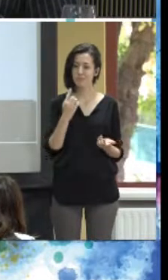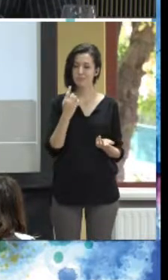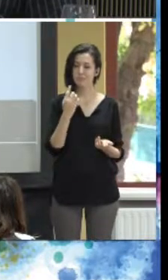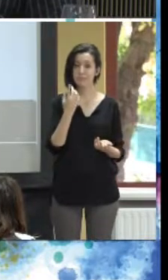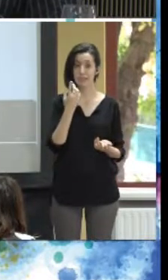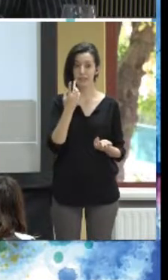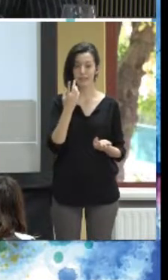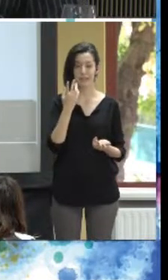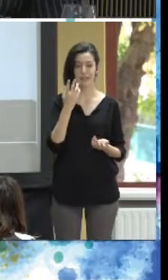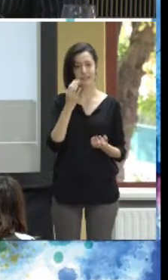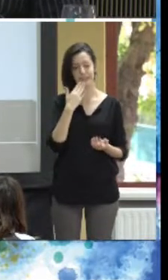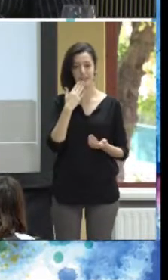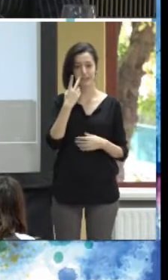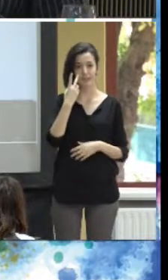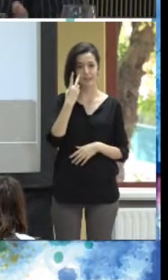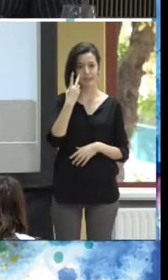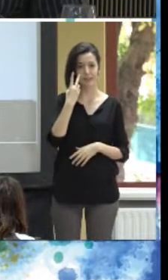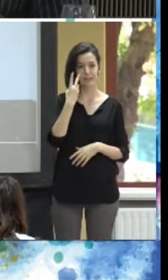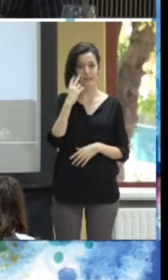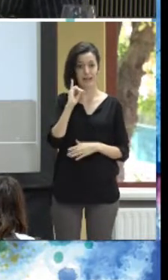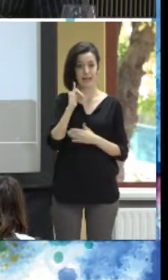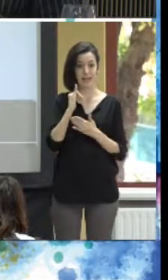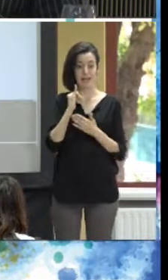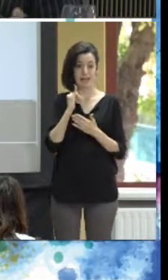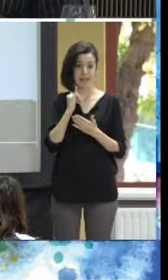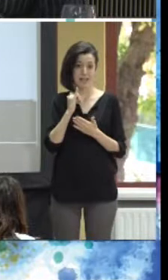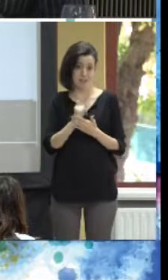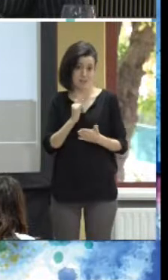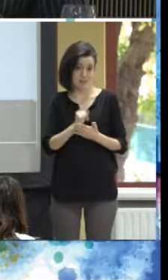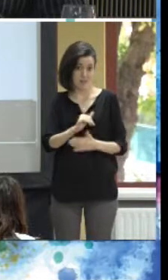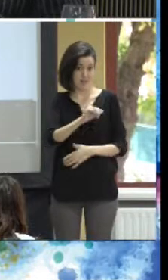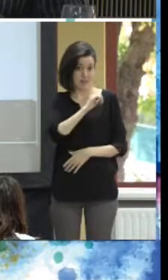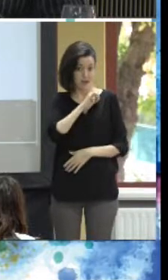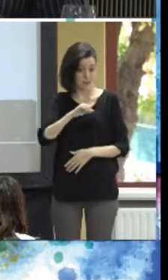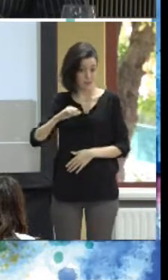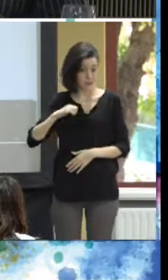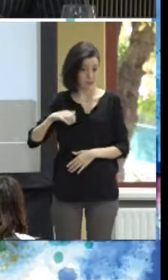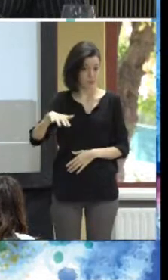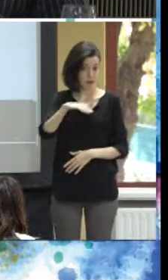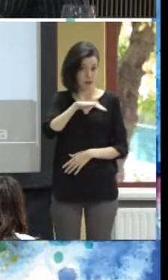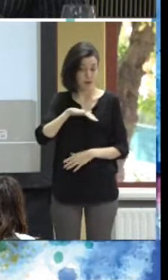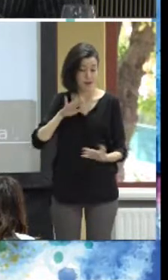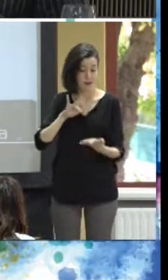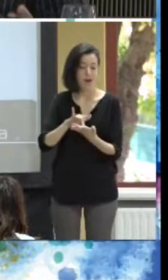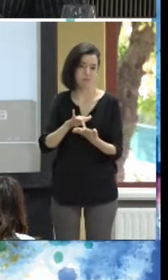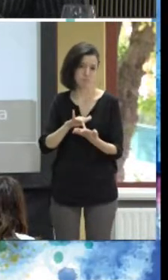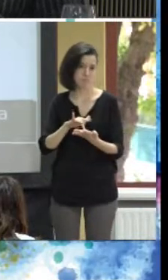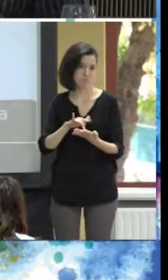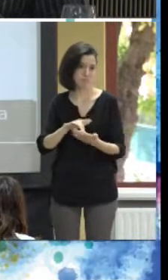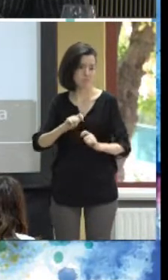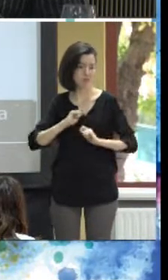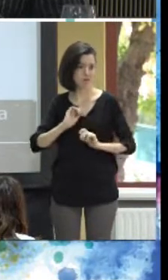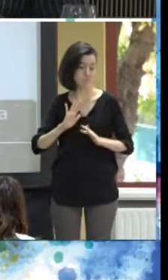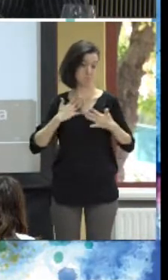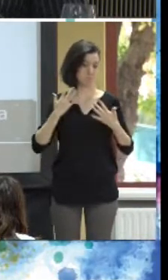was decided. I'm very convinced, decided by fully sighted people and persons who don't have problems